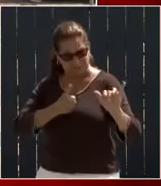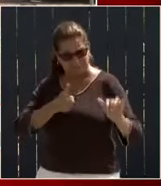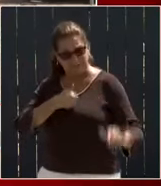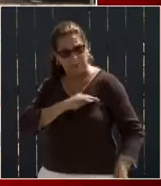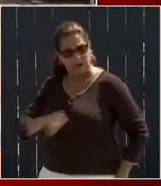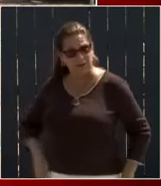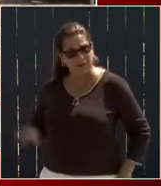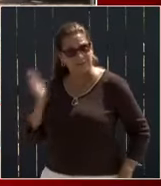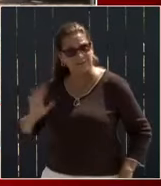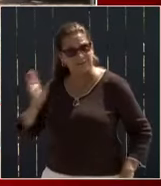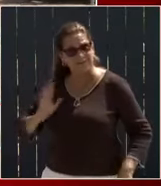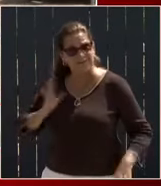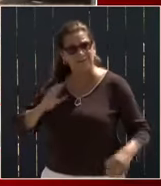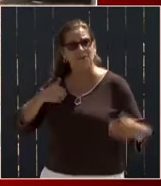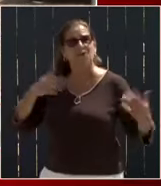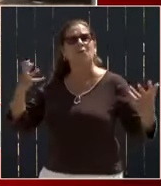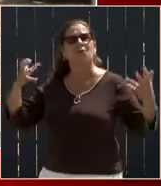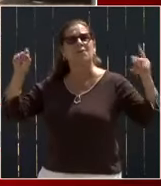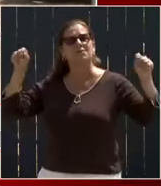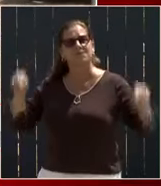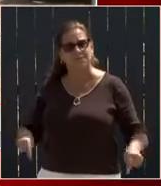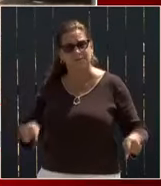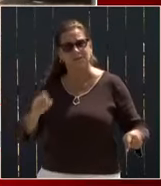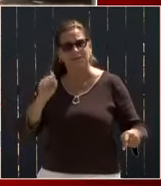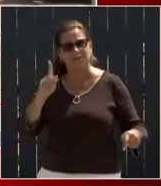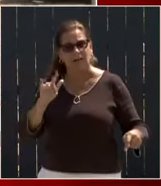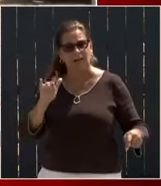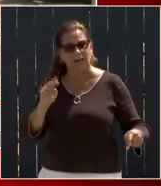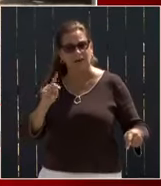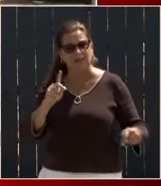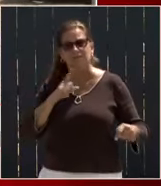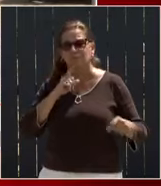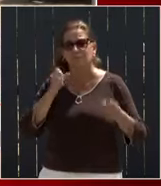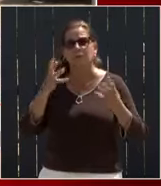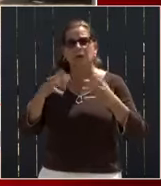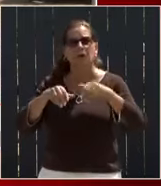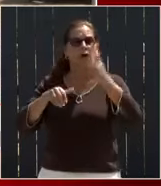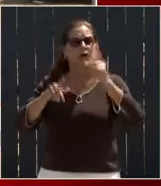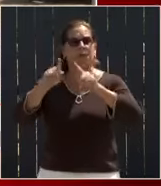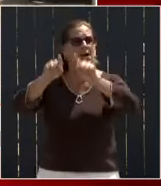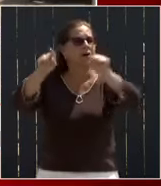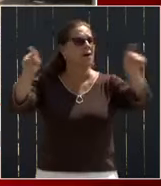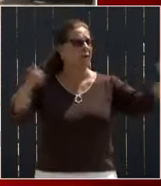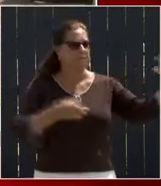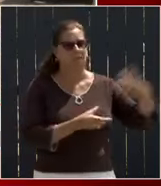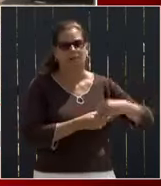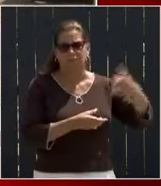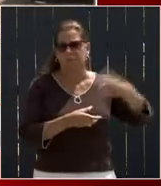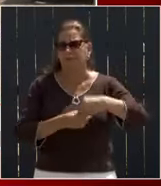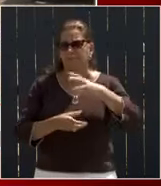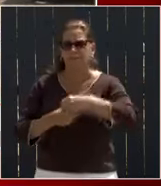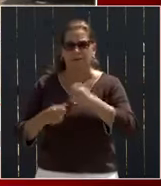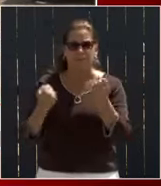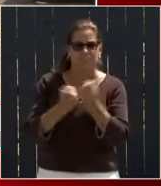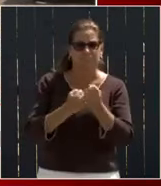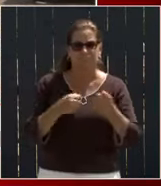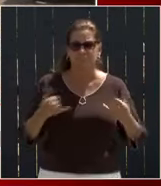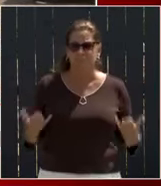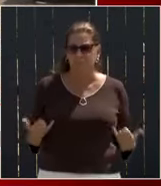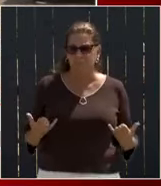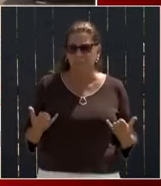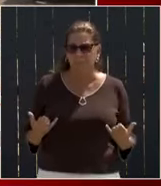we're glad to have you also to be a part of making this happen. It is a great day to be able